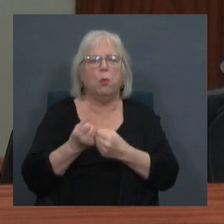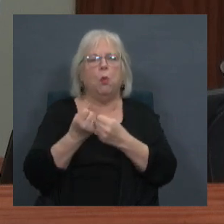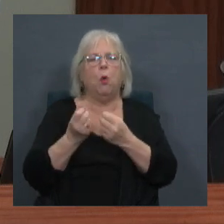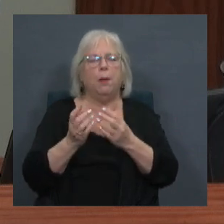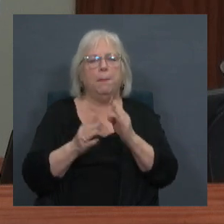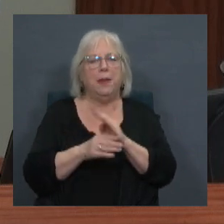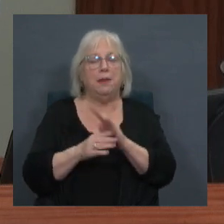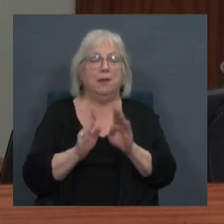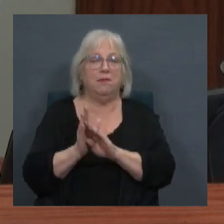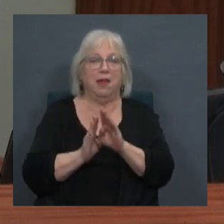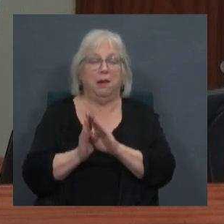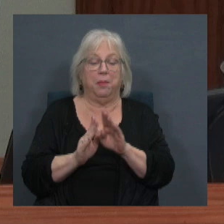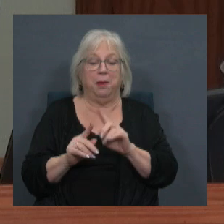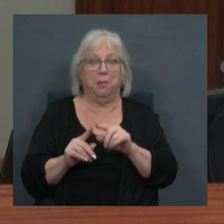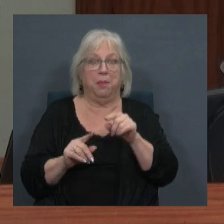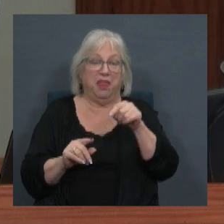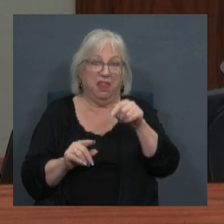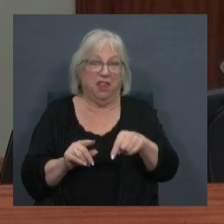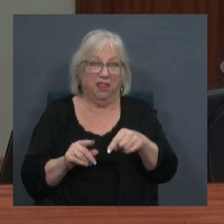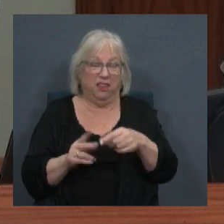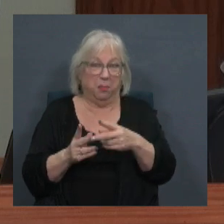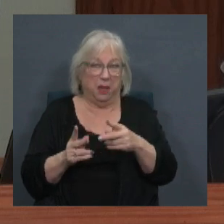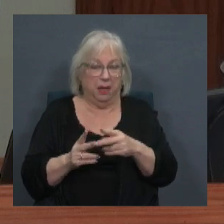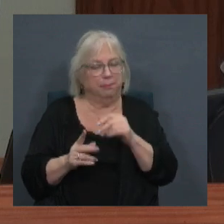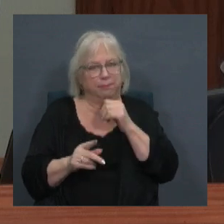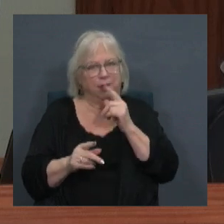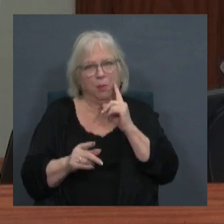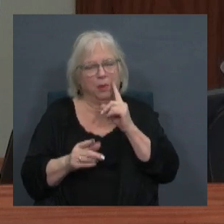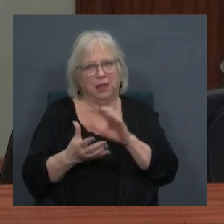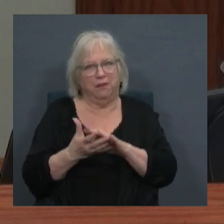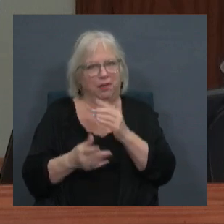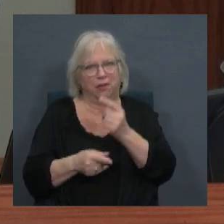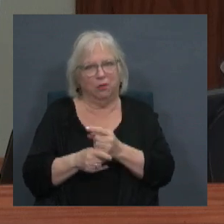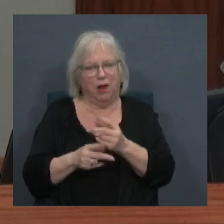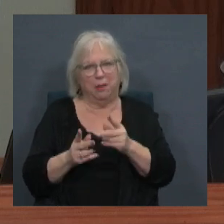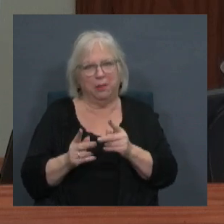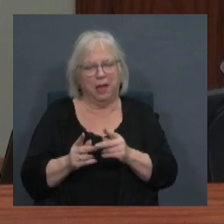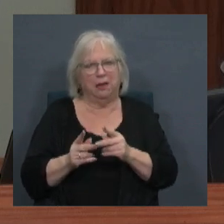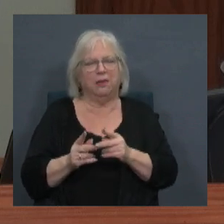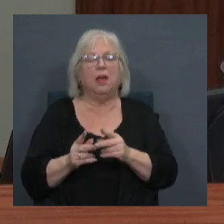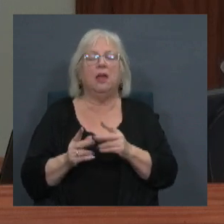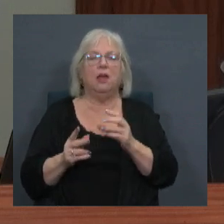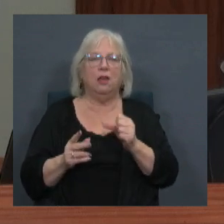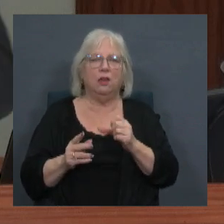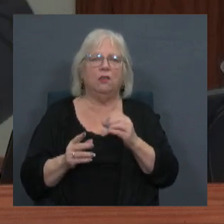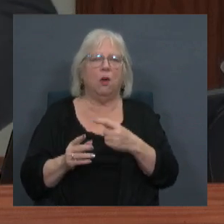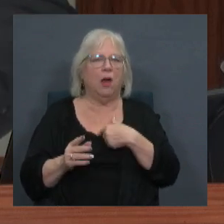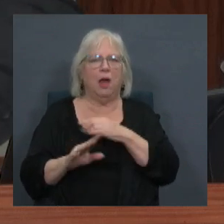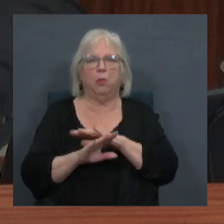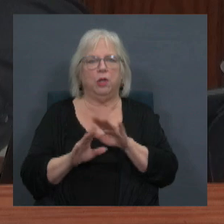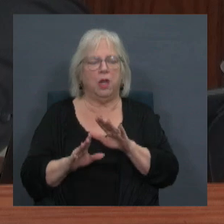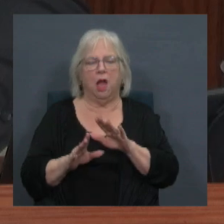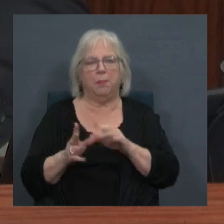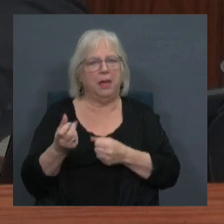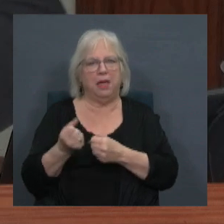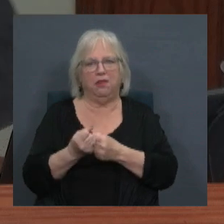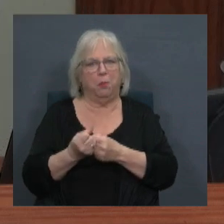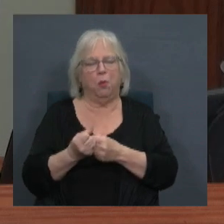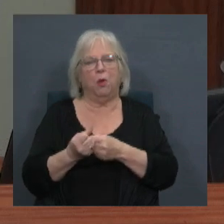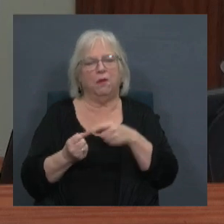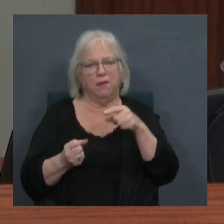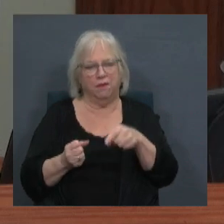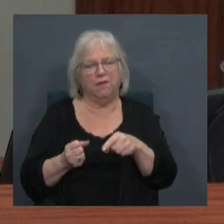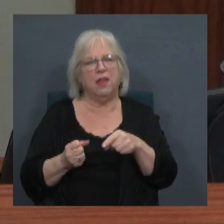for it, just based on all what we have currently. And so I'm not going to be